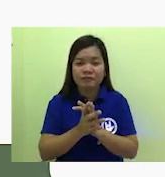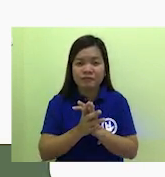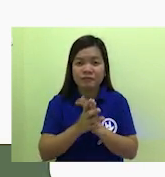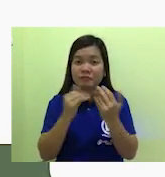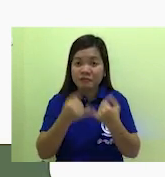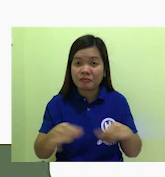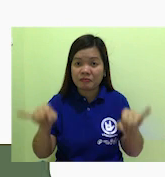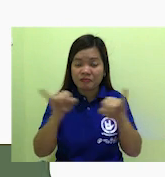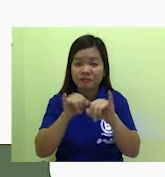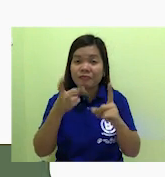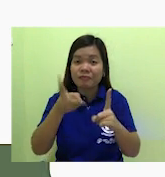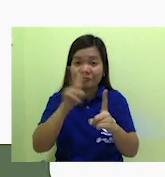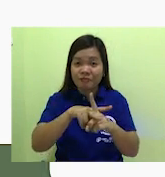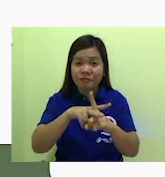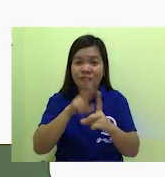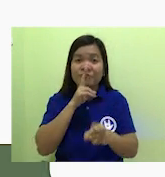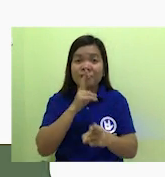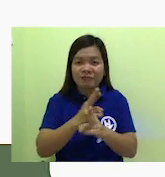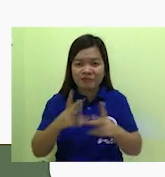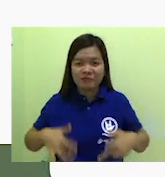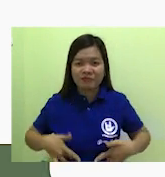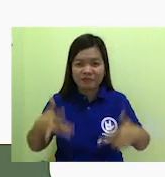it is applied in real life.